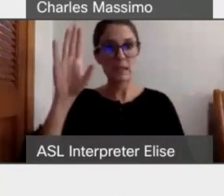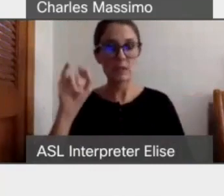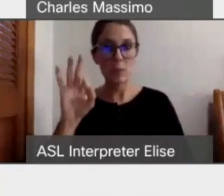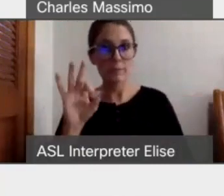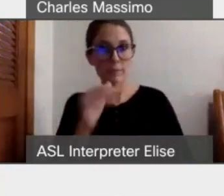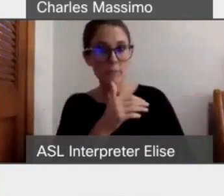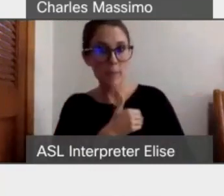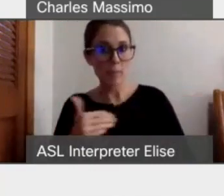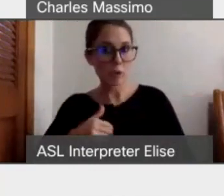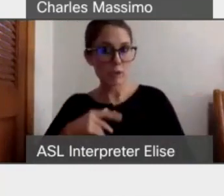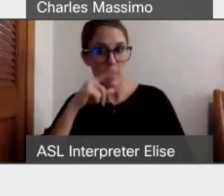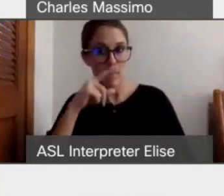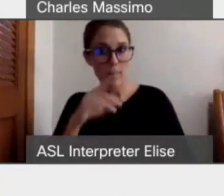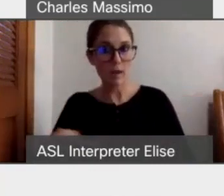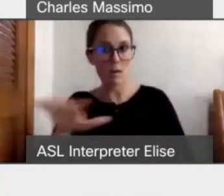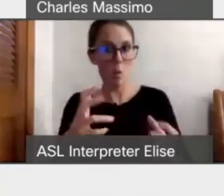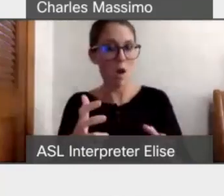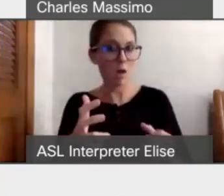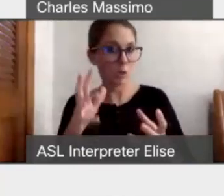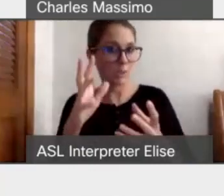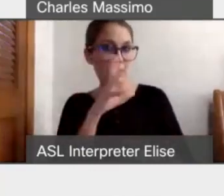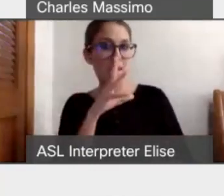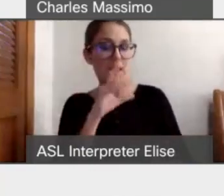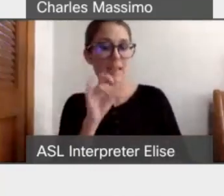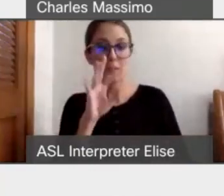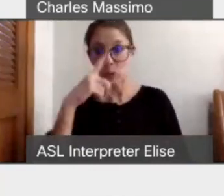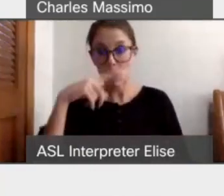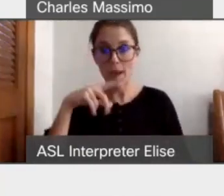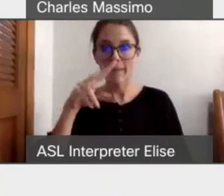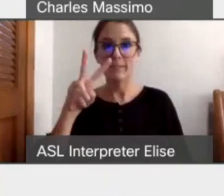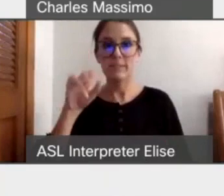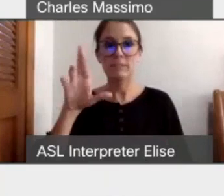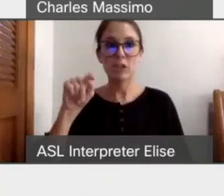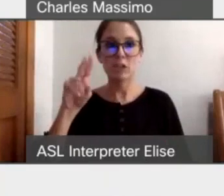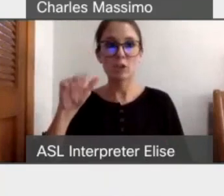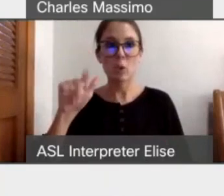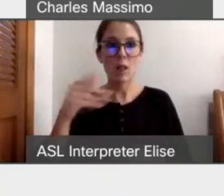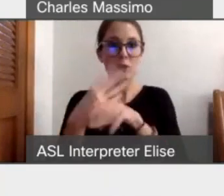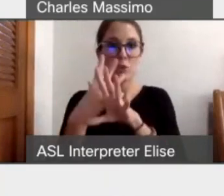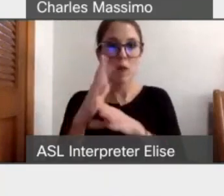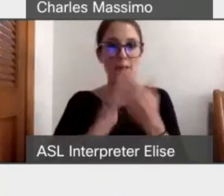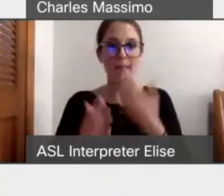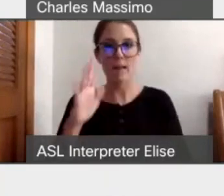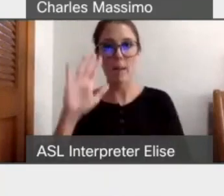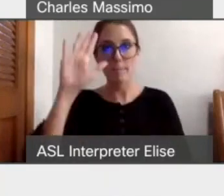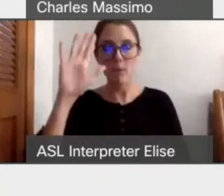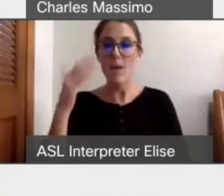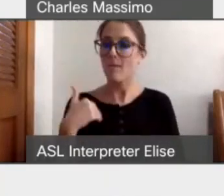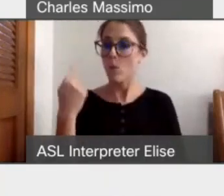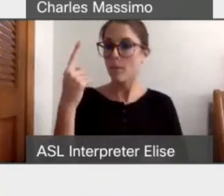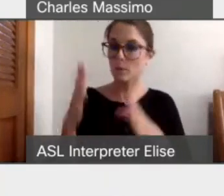members of the public that would like to speak, if you can put your virtual hand up. Oh, we have one person. We have